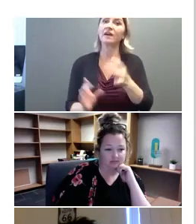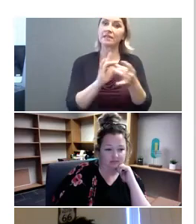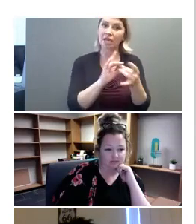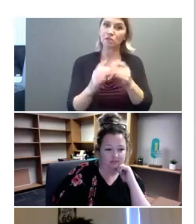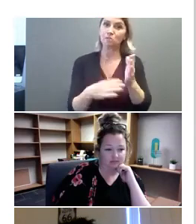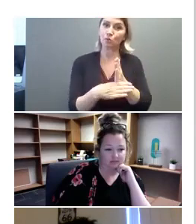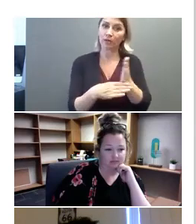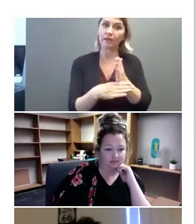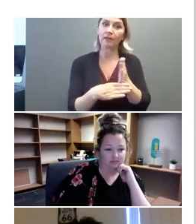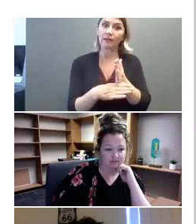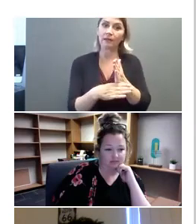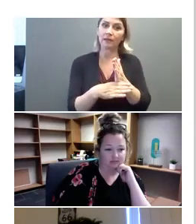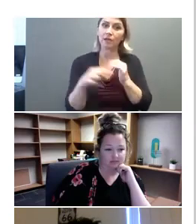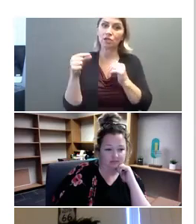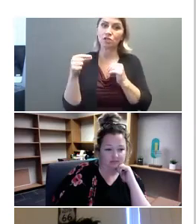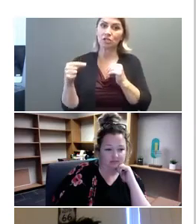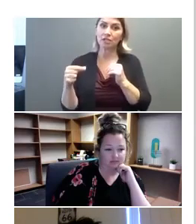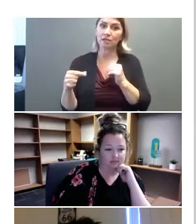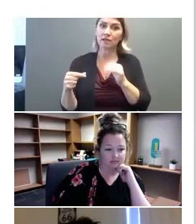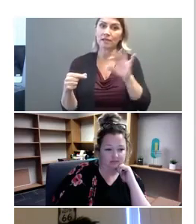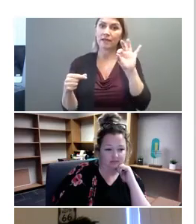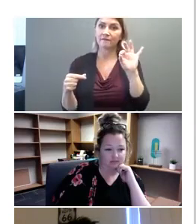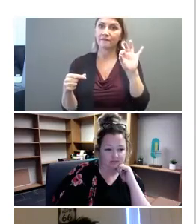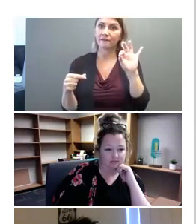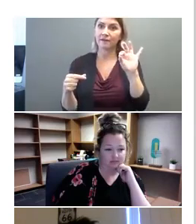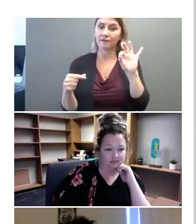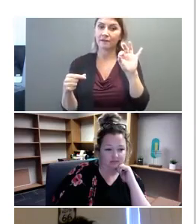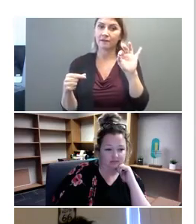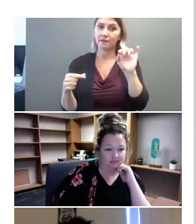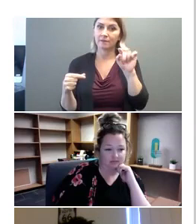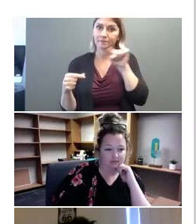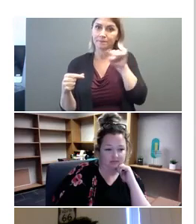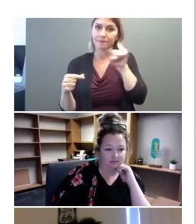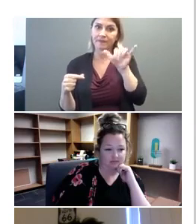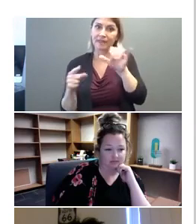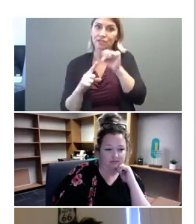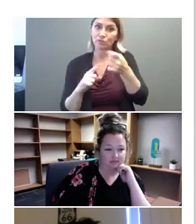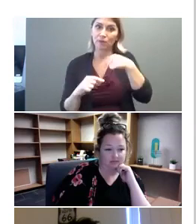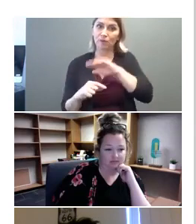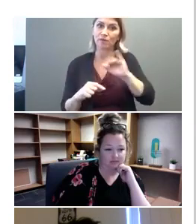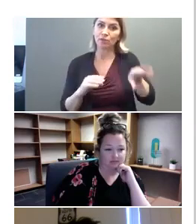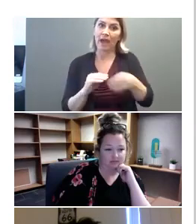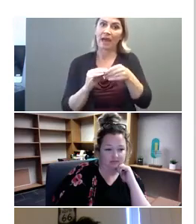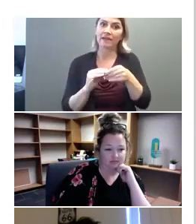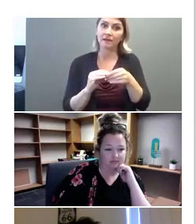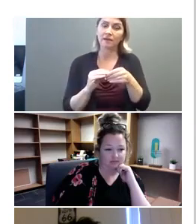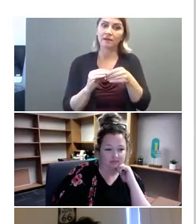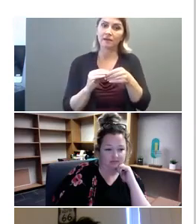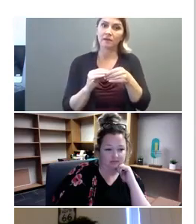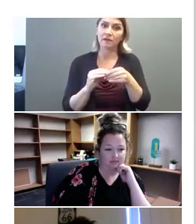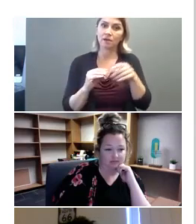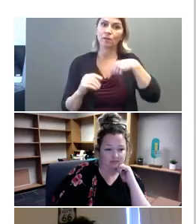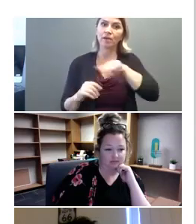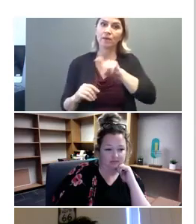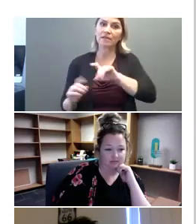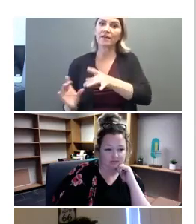between G and F. In that scenario, we want to add, we want to have a